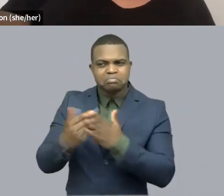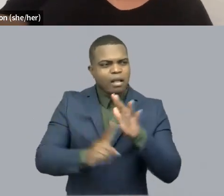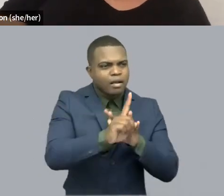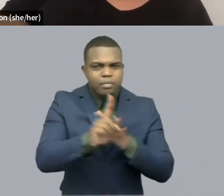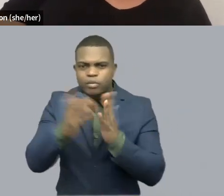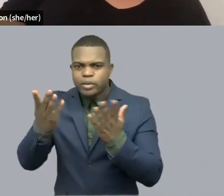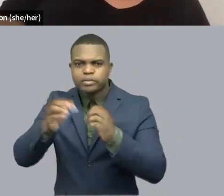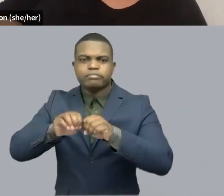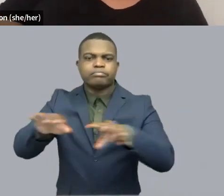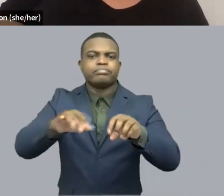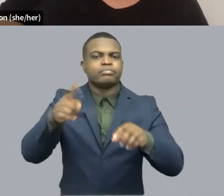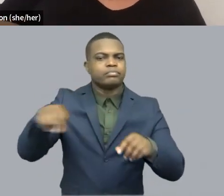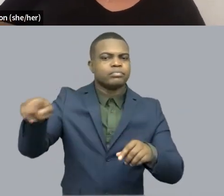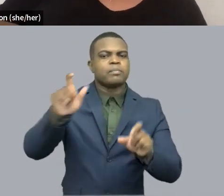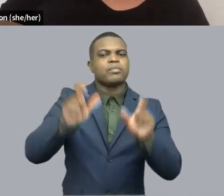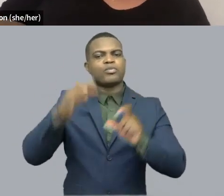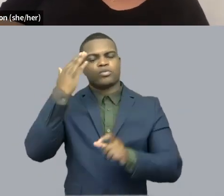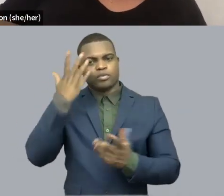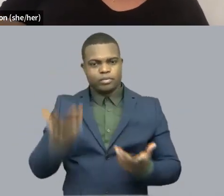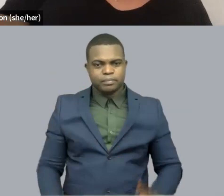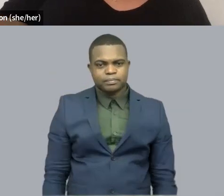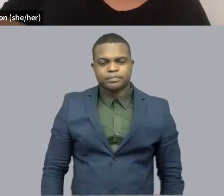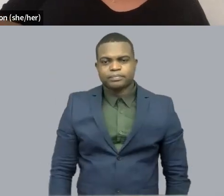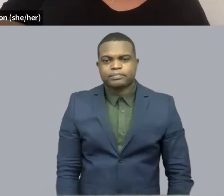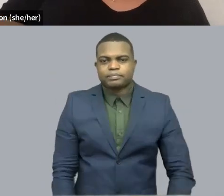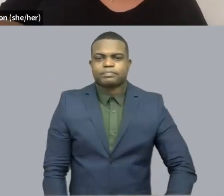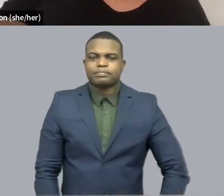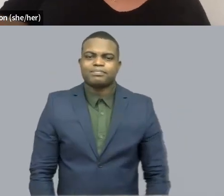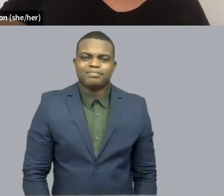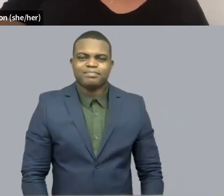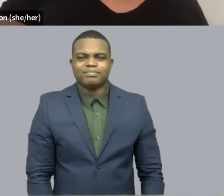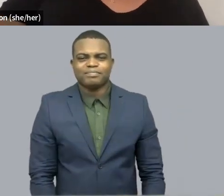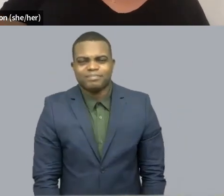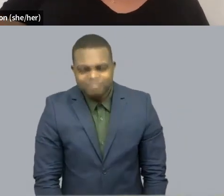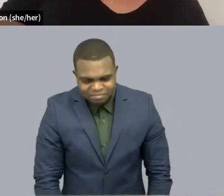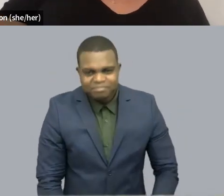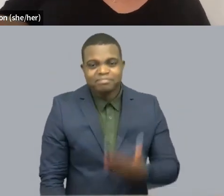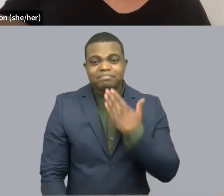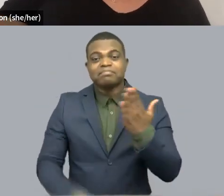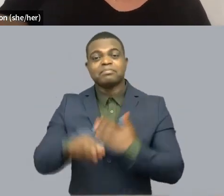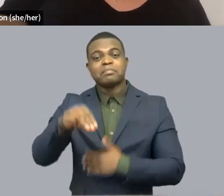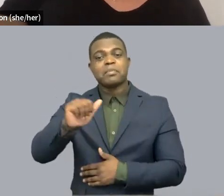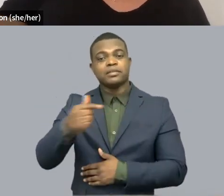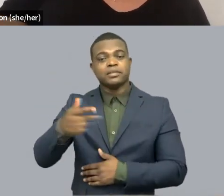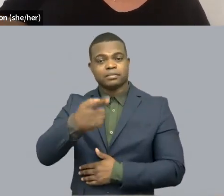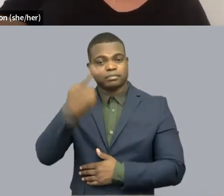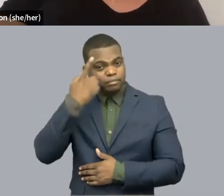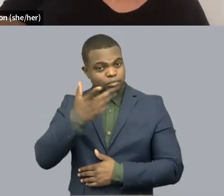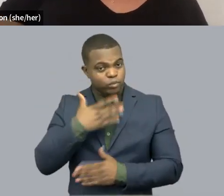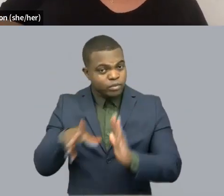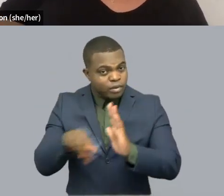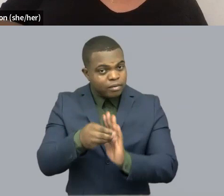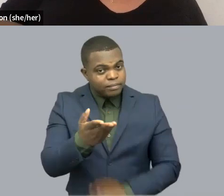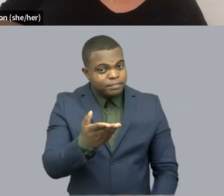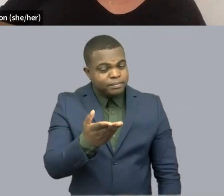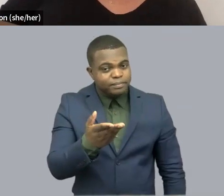Yeah, Matt, do you want to respond to that? Do you have thoughts on her response to you? Sure. Thanks, Barb, and thanks,